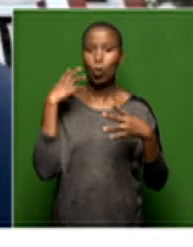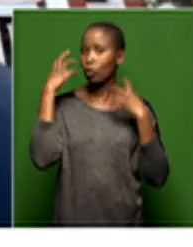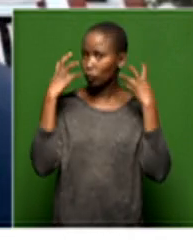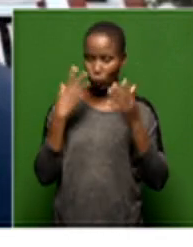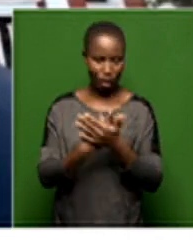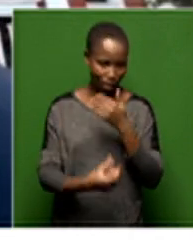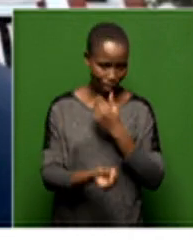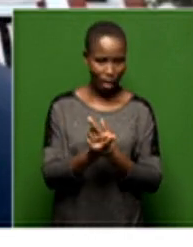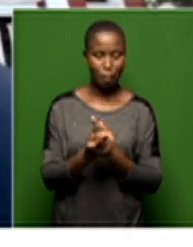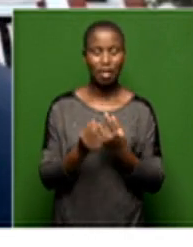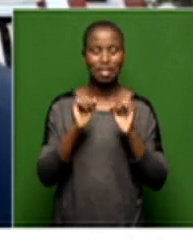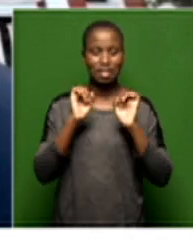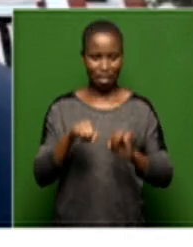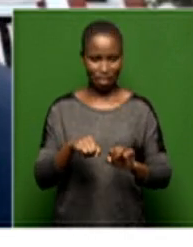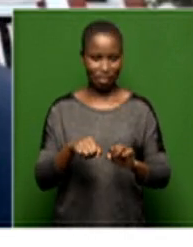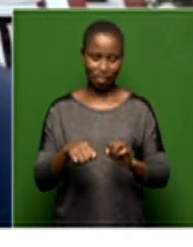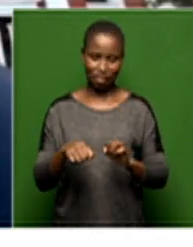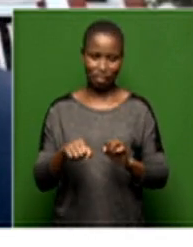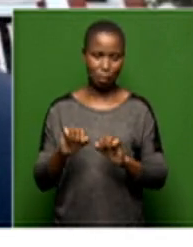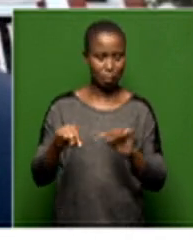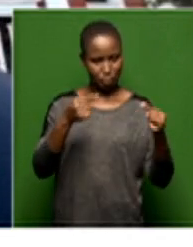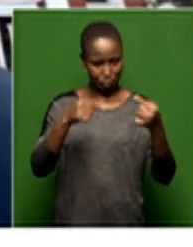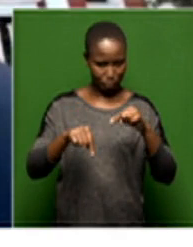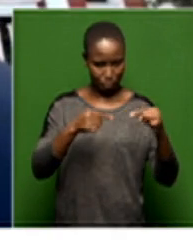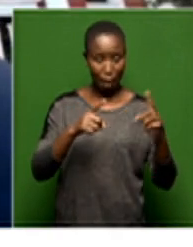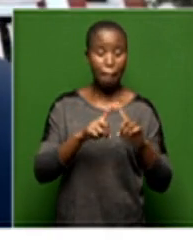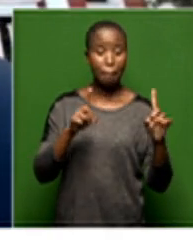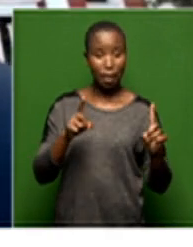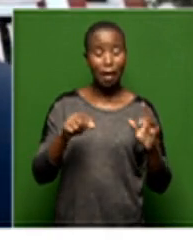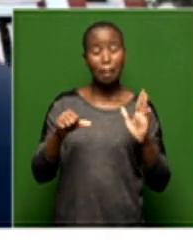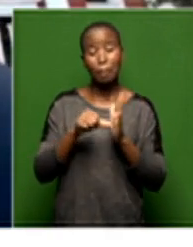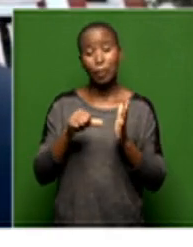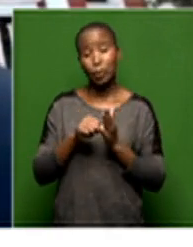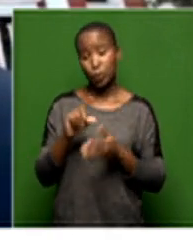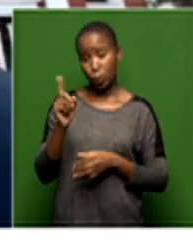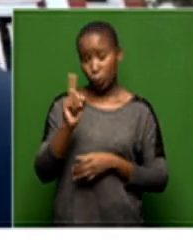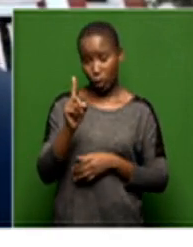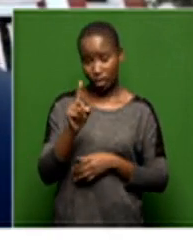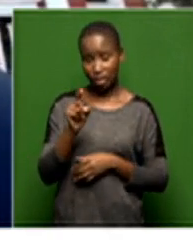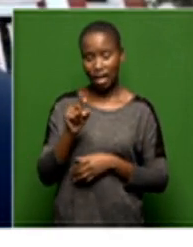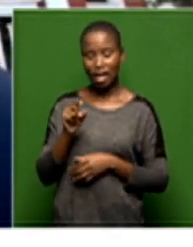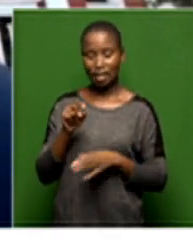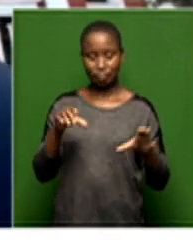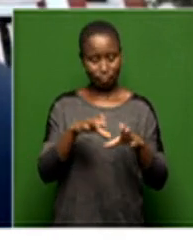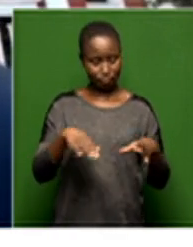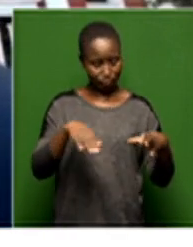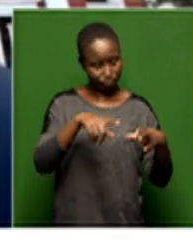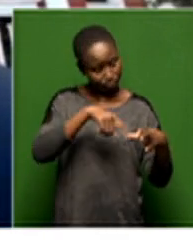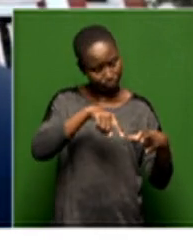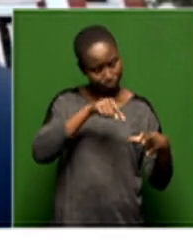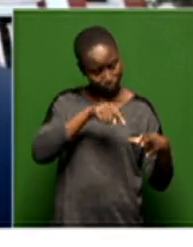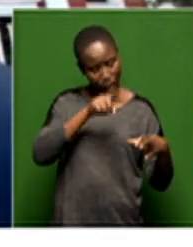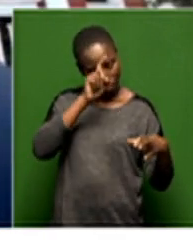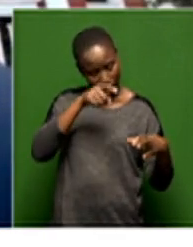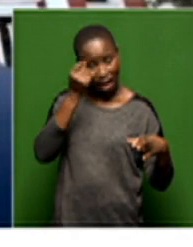there, though the major thing is that the movement itself understands that it has